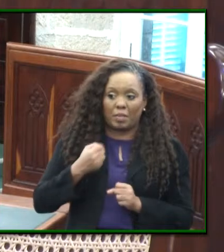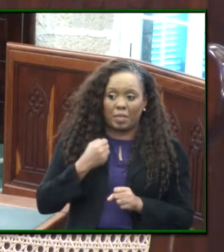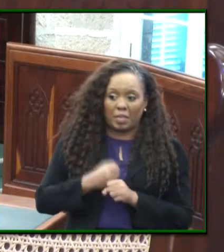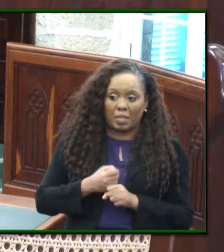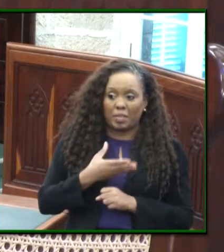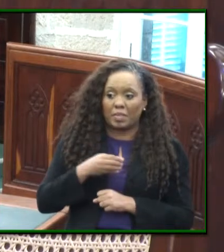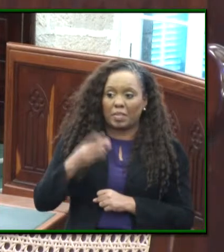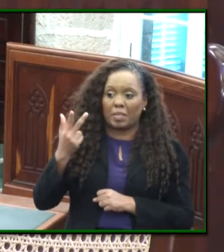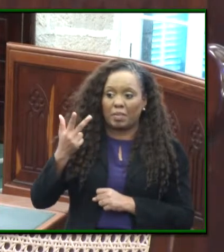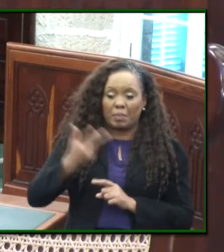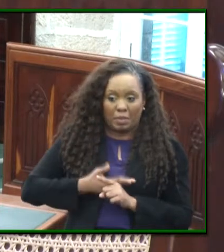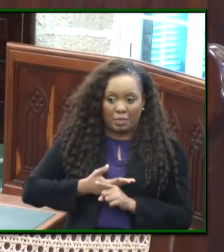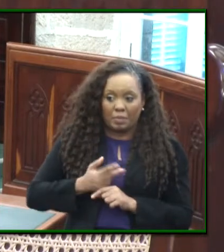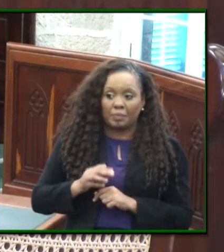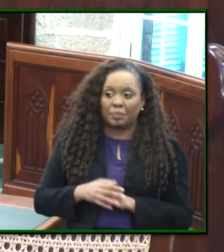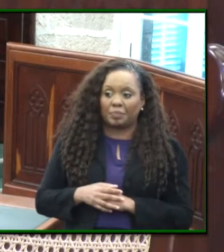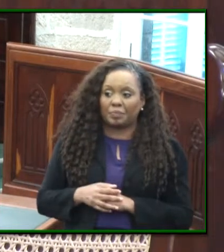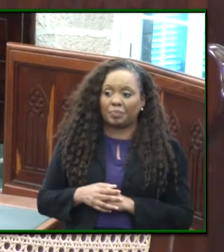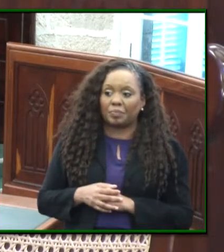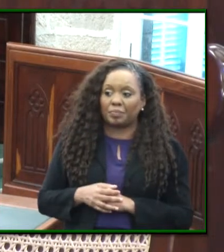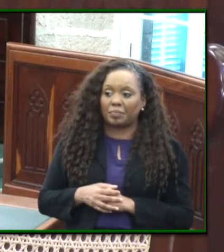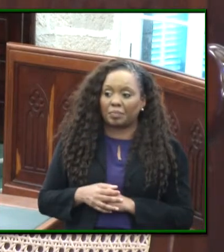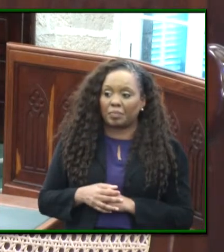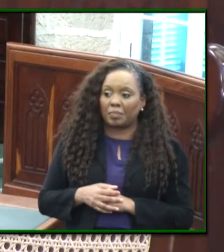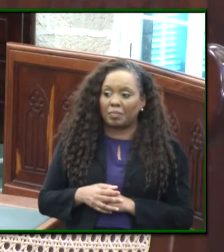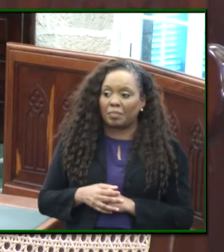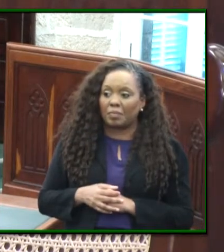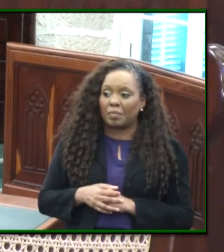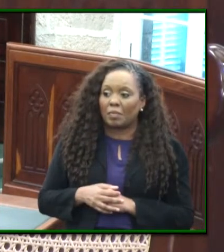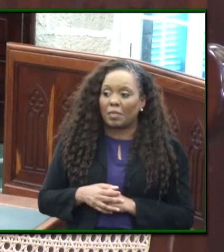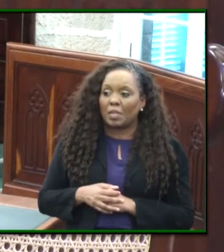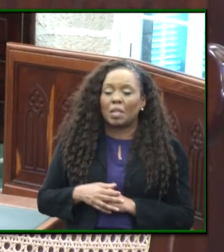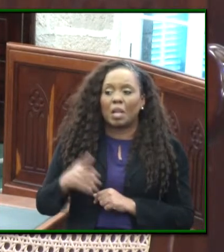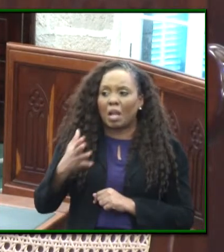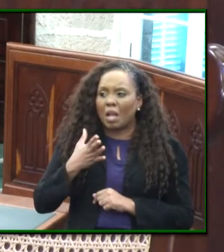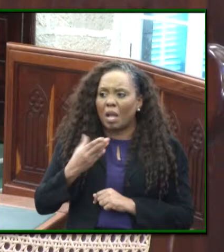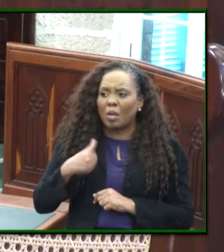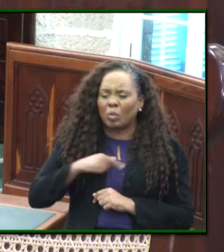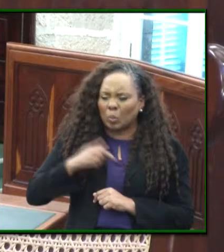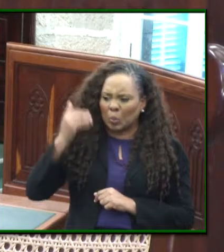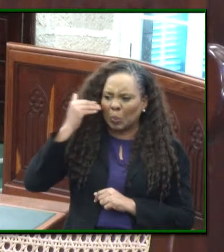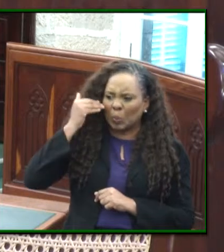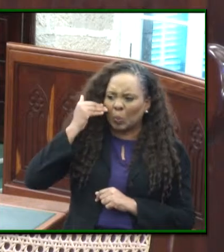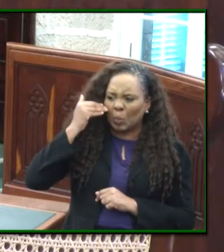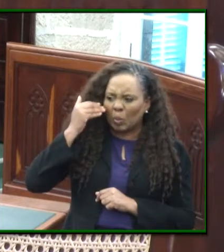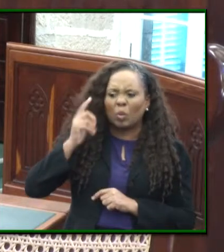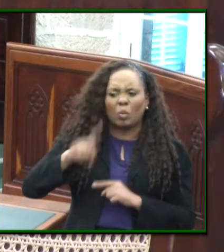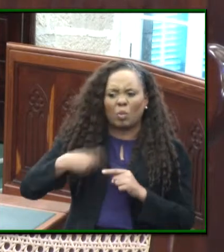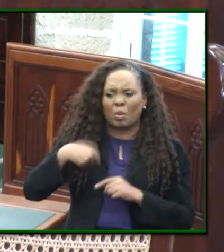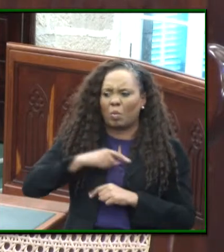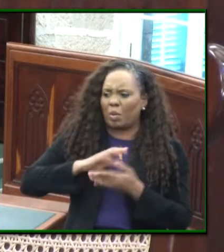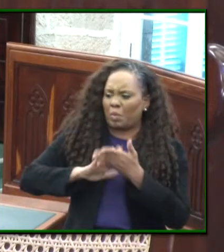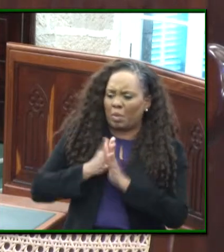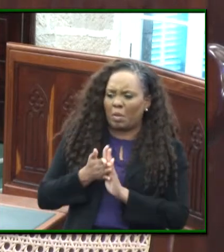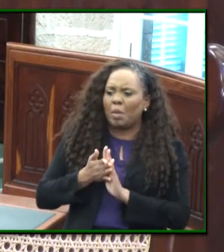hence, the date of declaration that this country became a